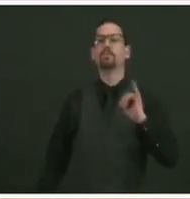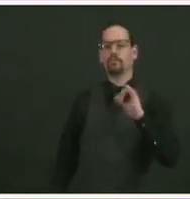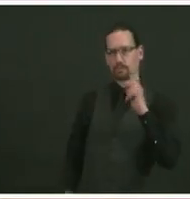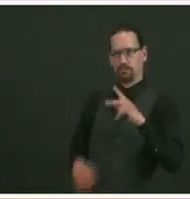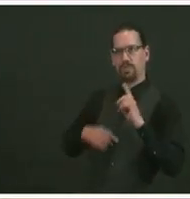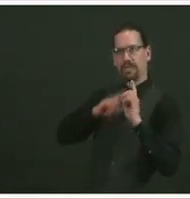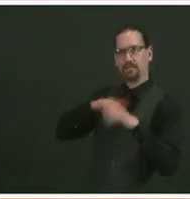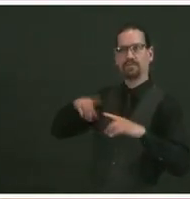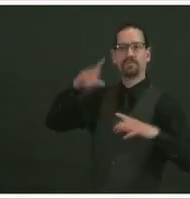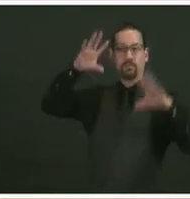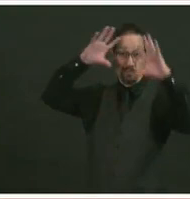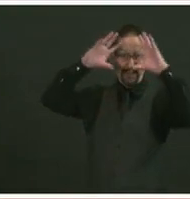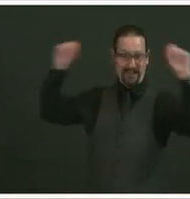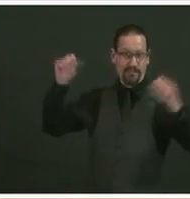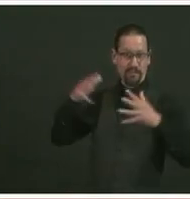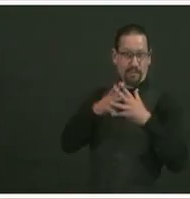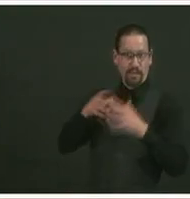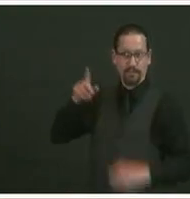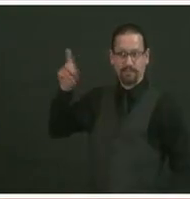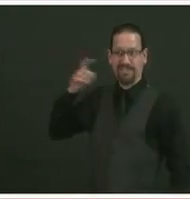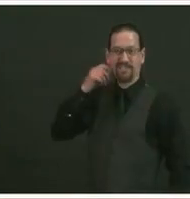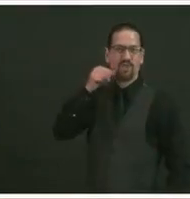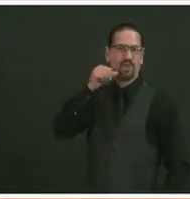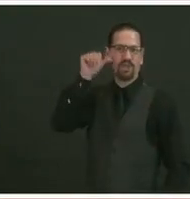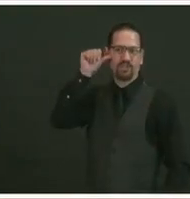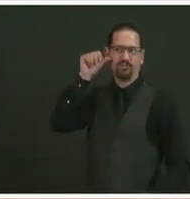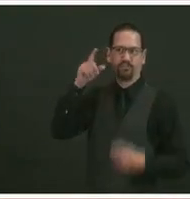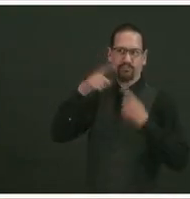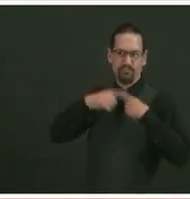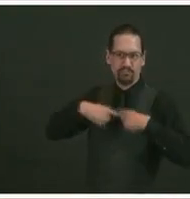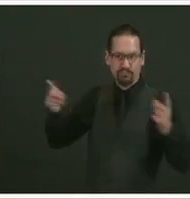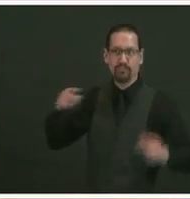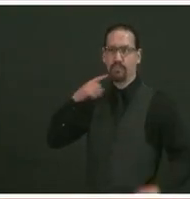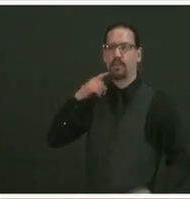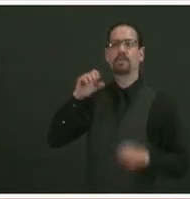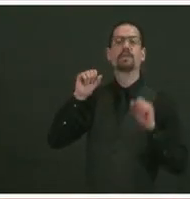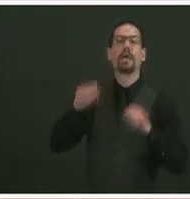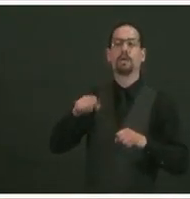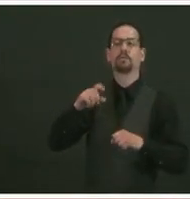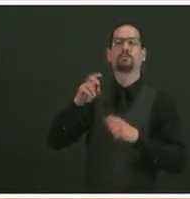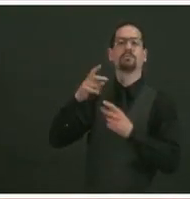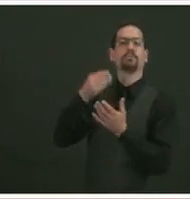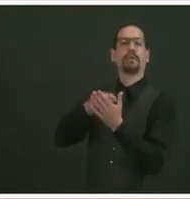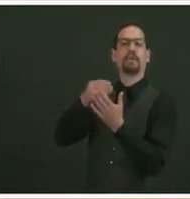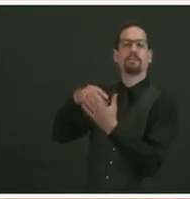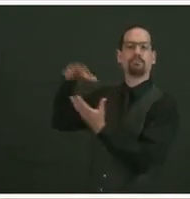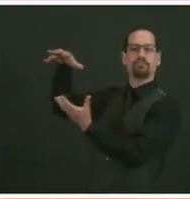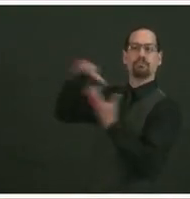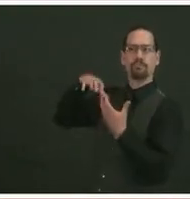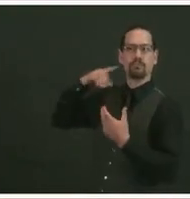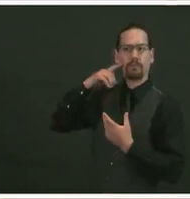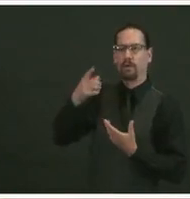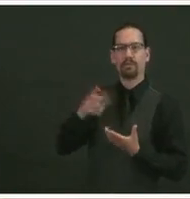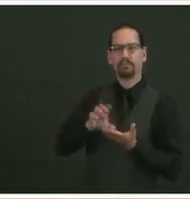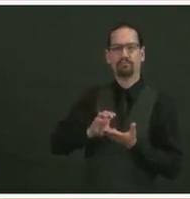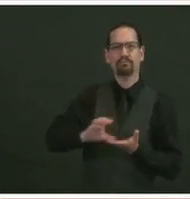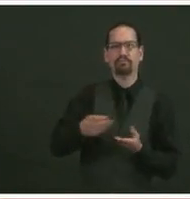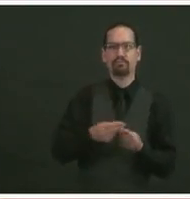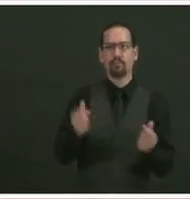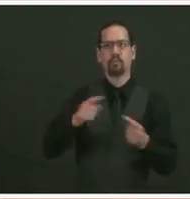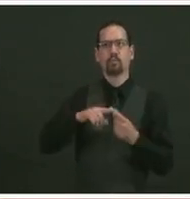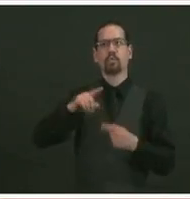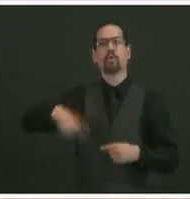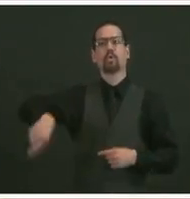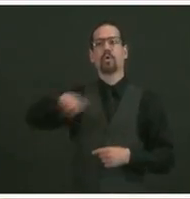said yesterday that we can use and be federally reimbursed for the National Guard until August 21st. That